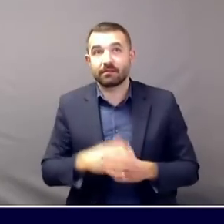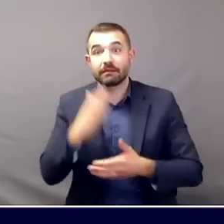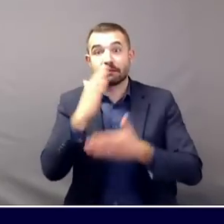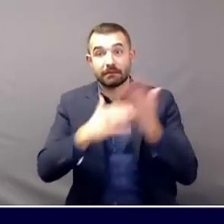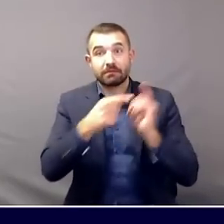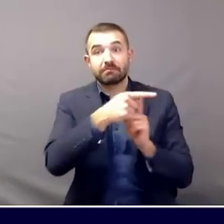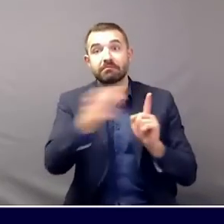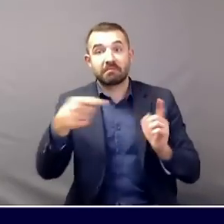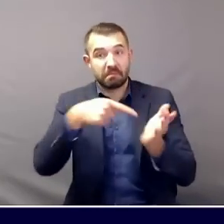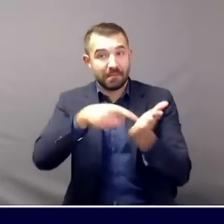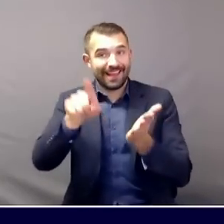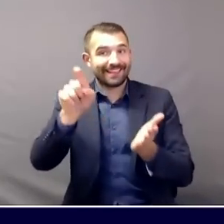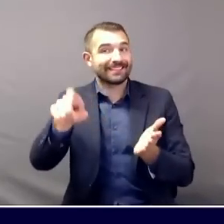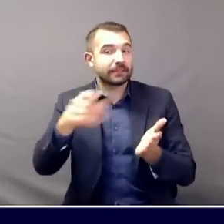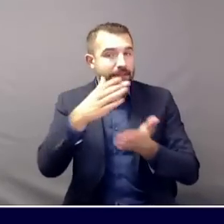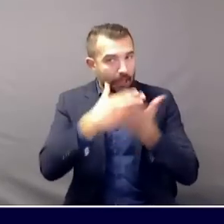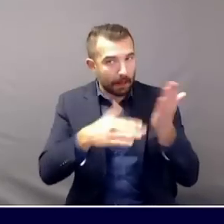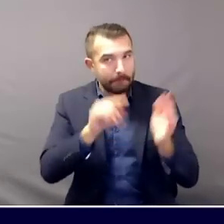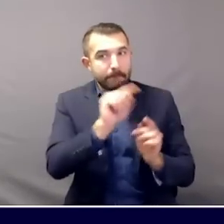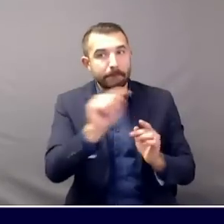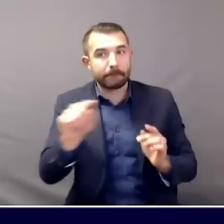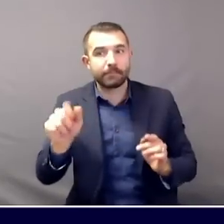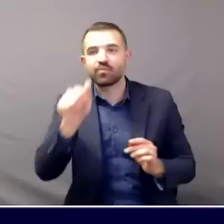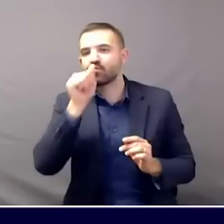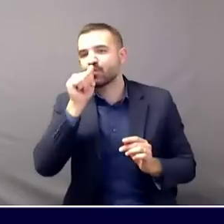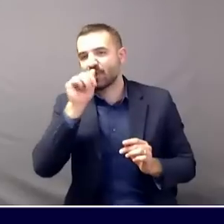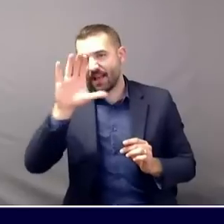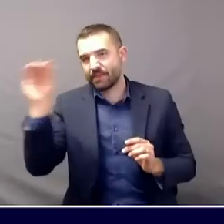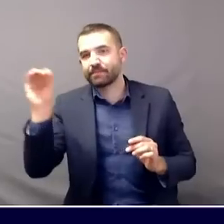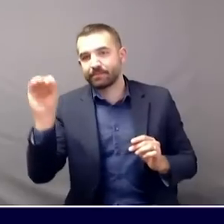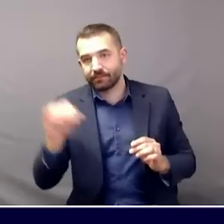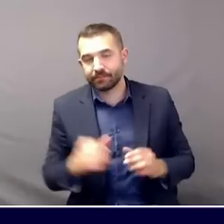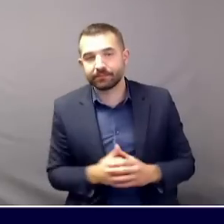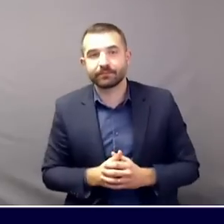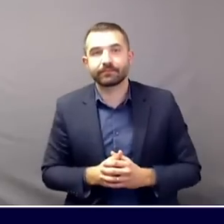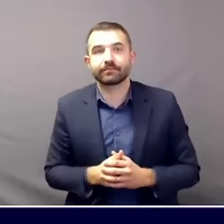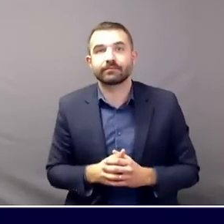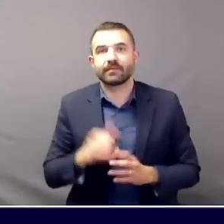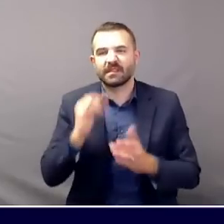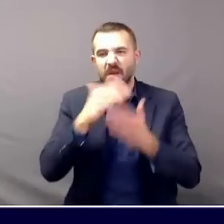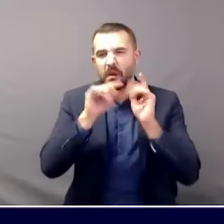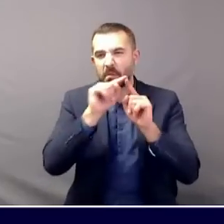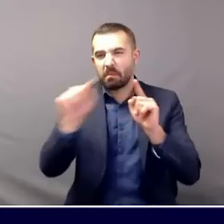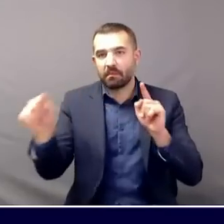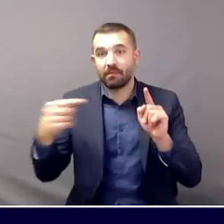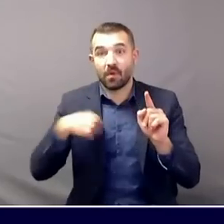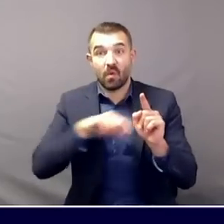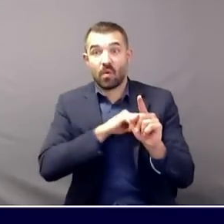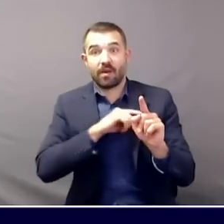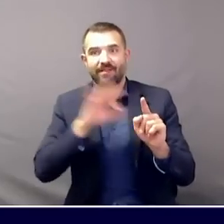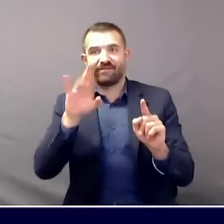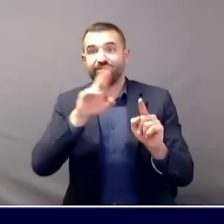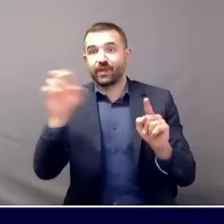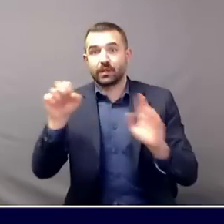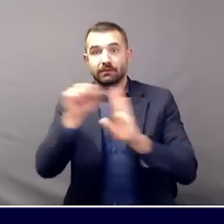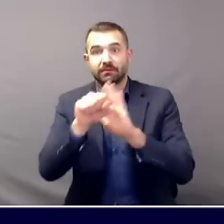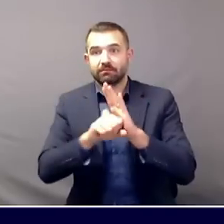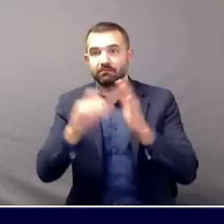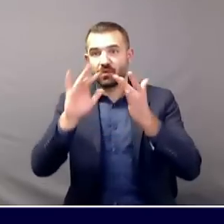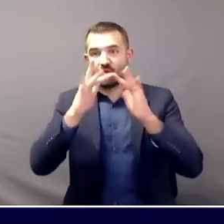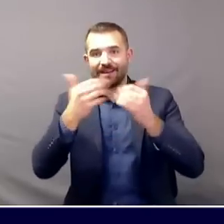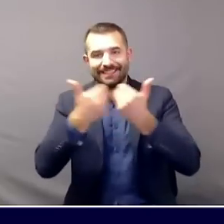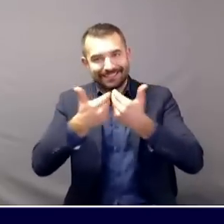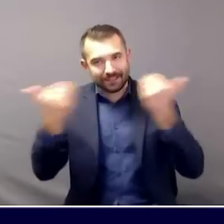offering COVID-19 testing. We do remain at the top or second to top of the nation in terms of our testing